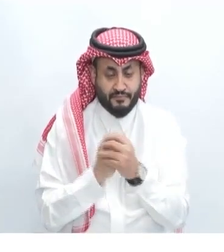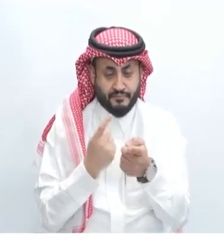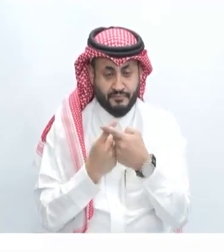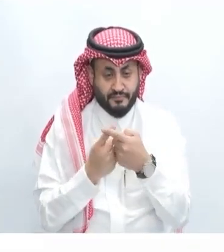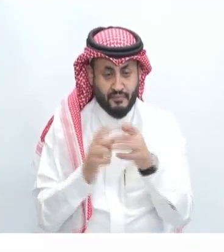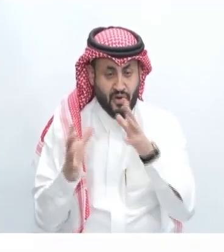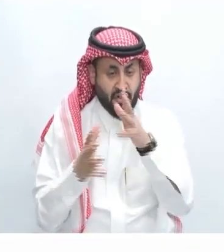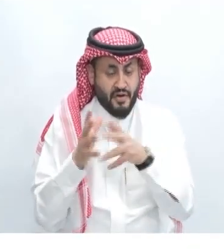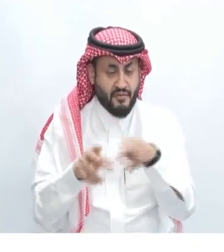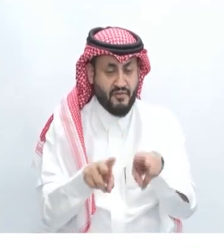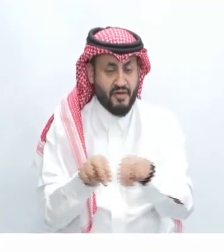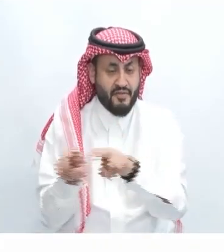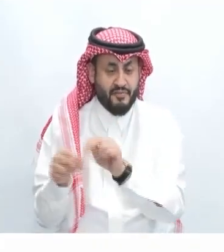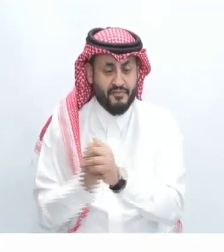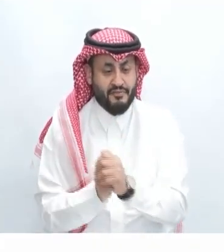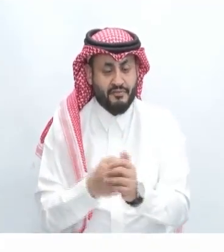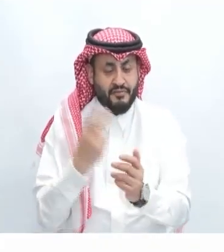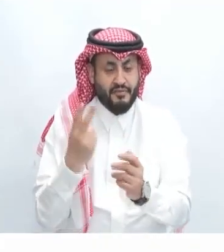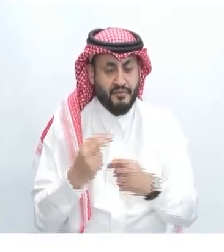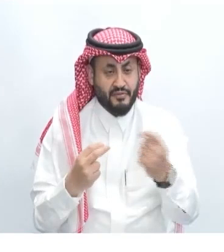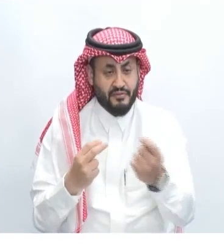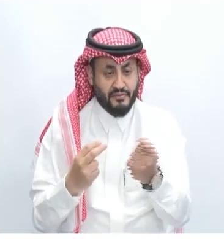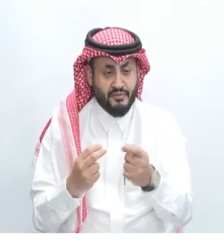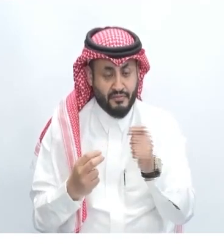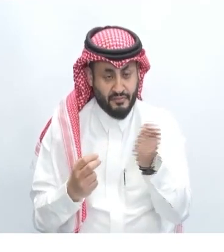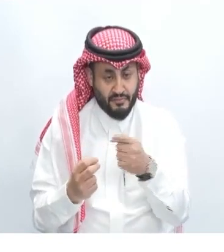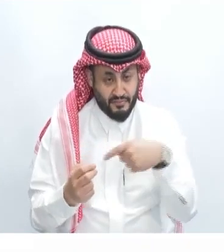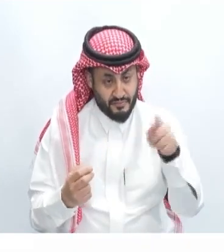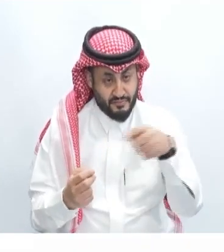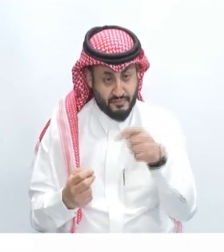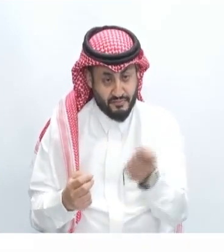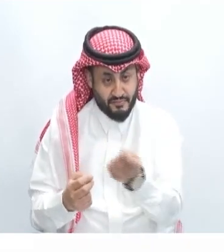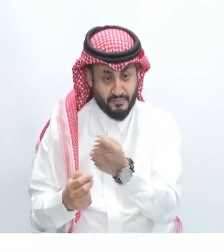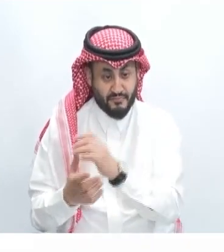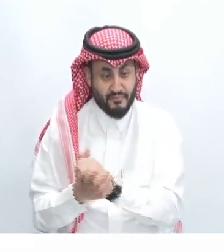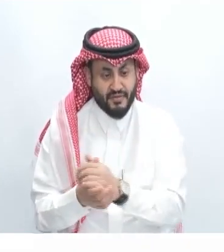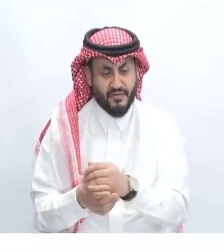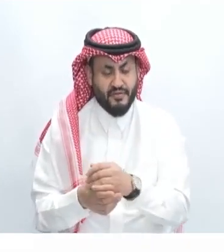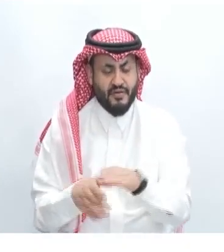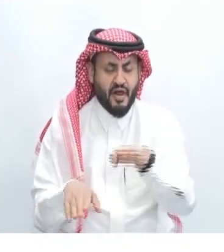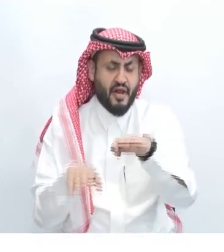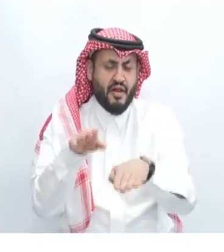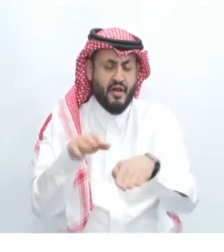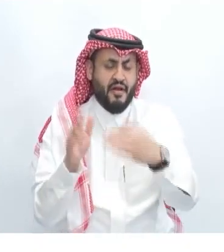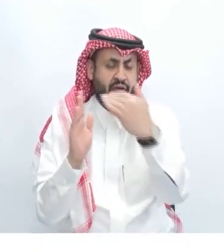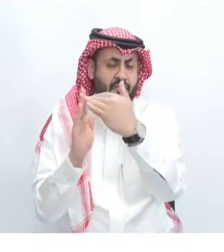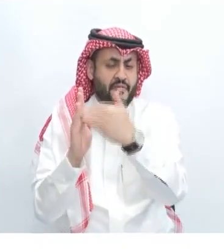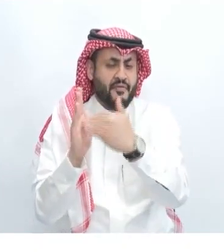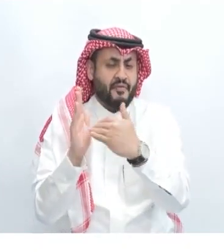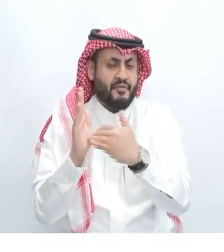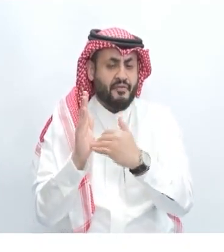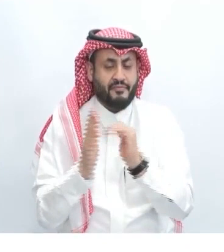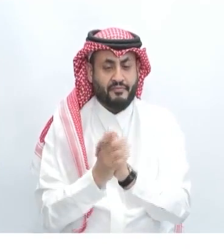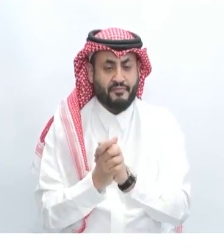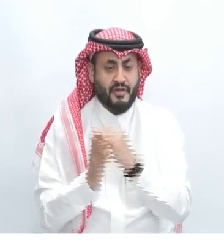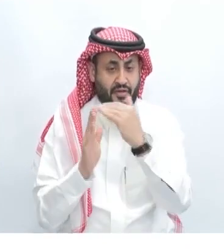describe animals and to write the words correctly, and to classify a variety of animals and their